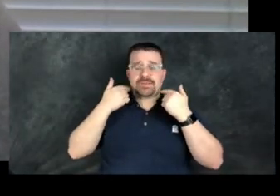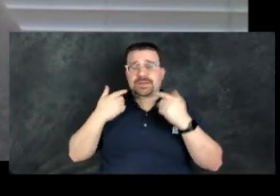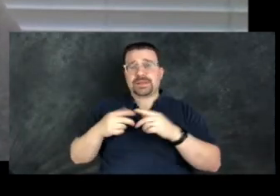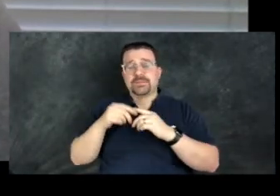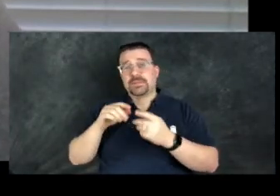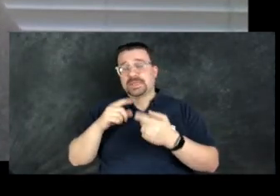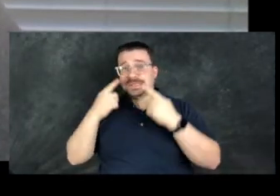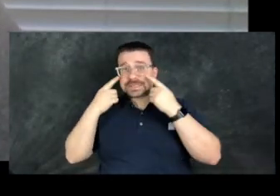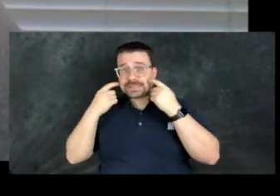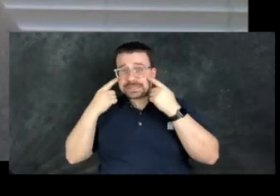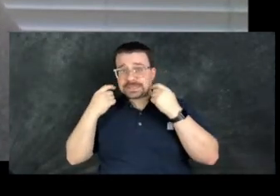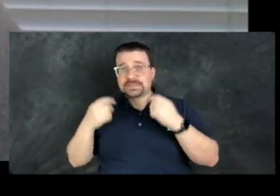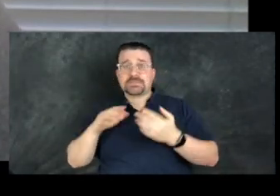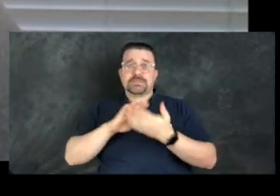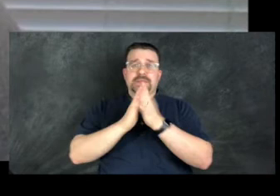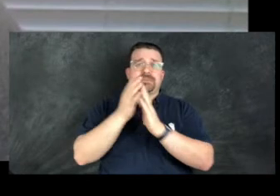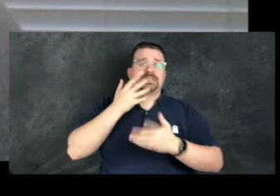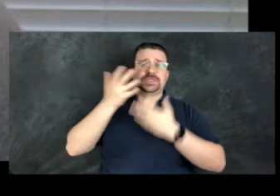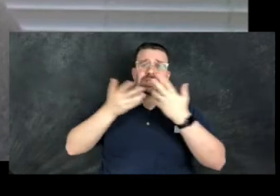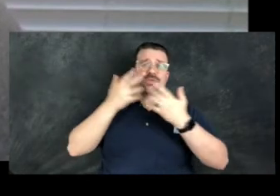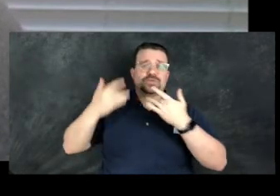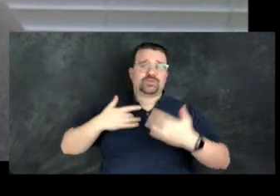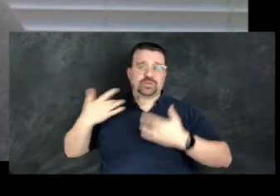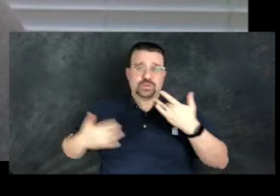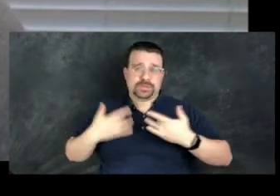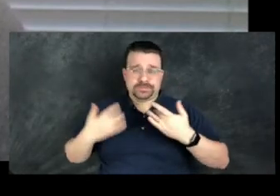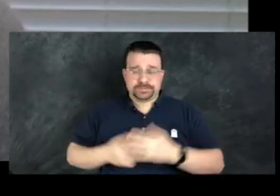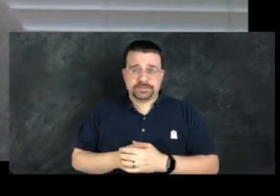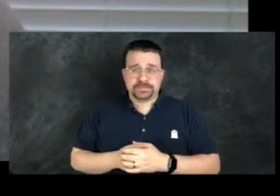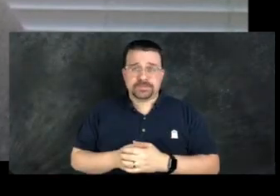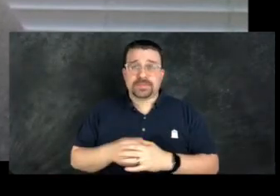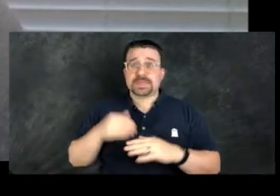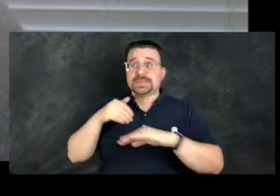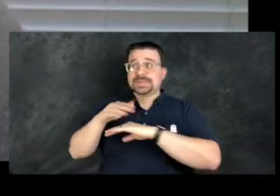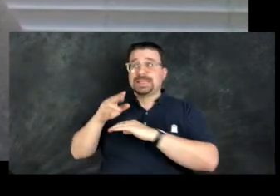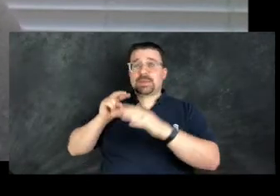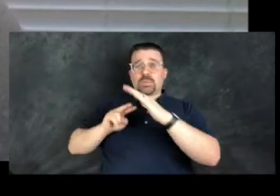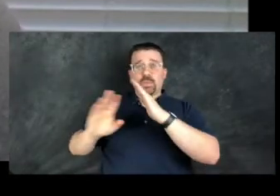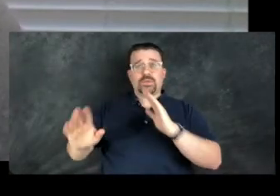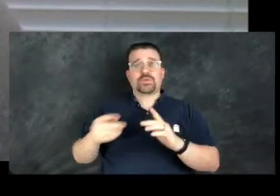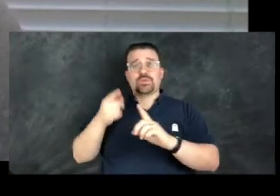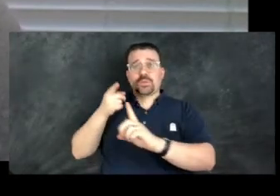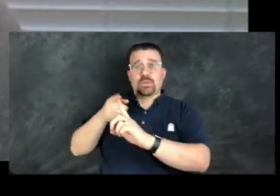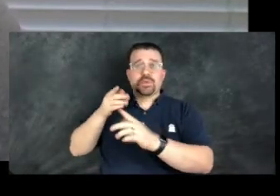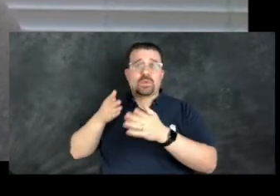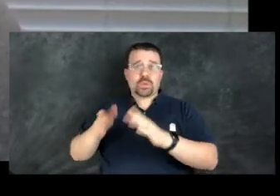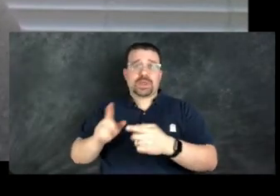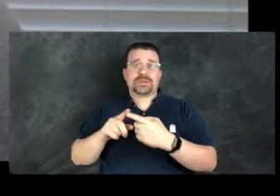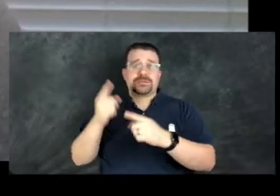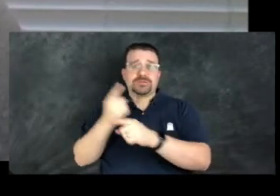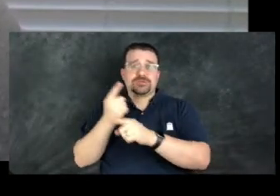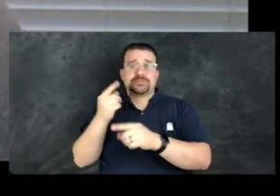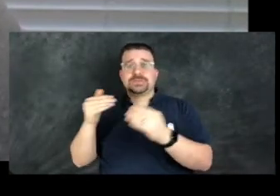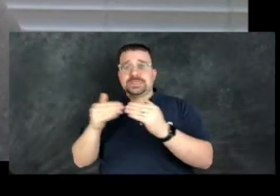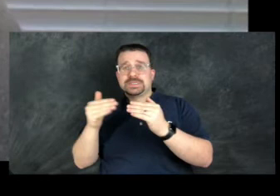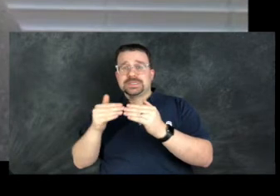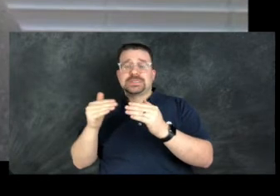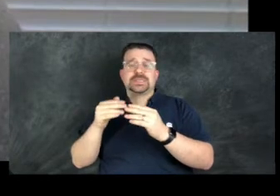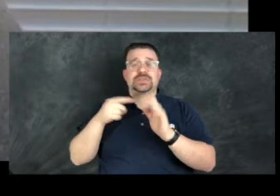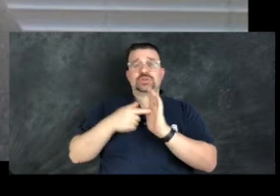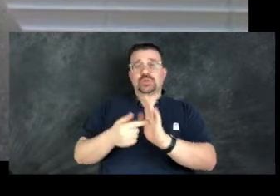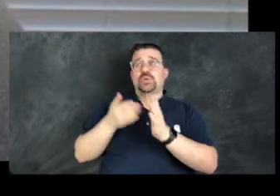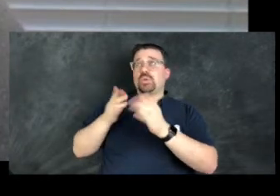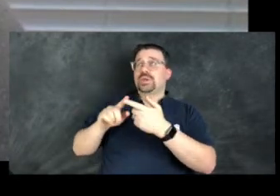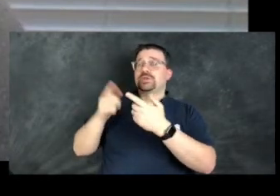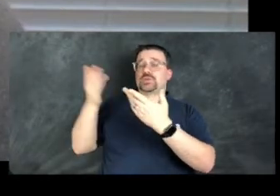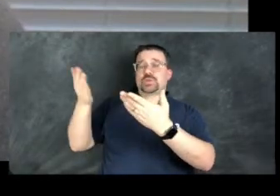turning tears of sadness into shouts of joy. You send prophets who point the way to justice and show the way to